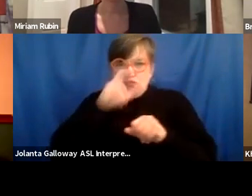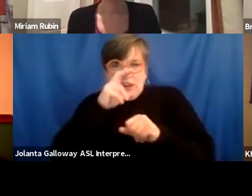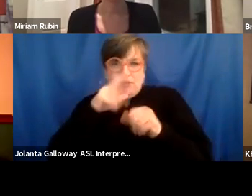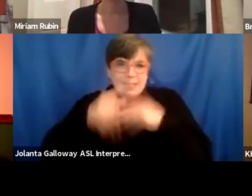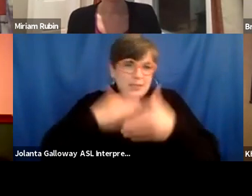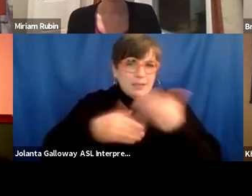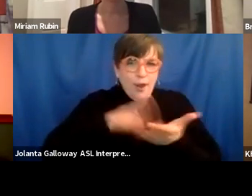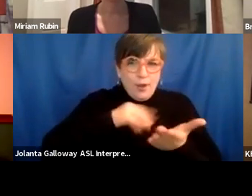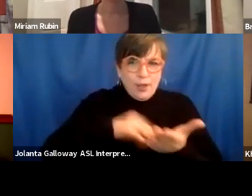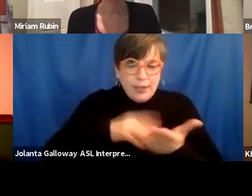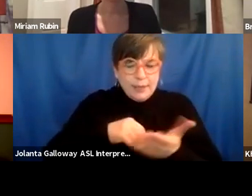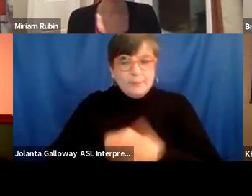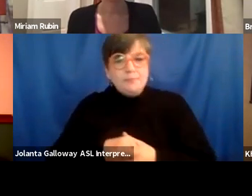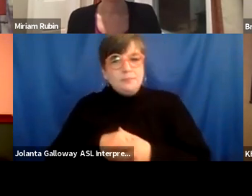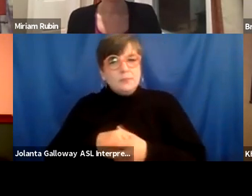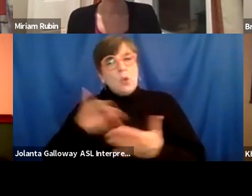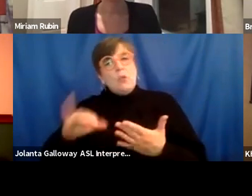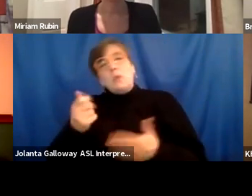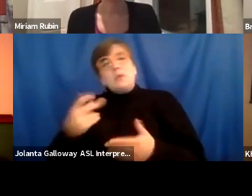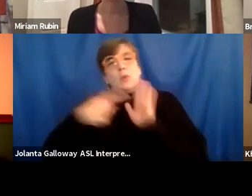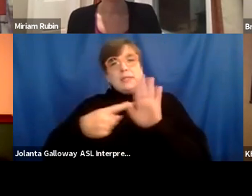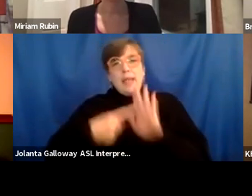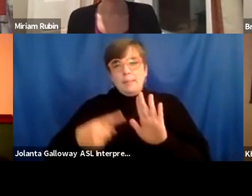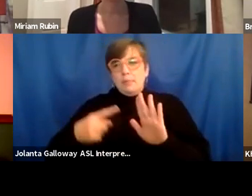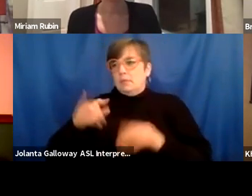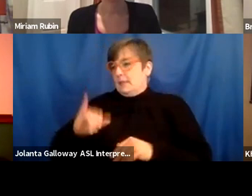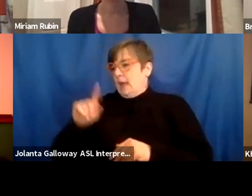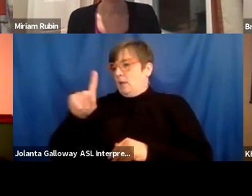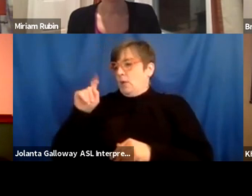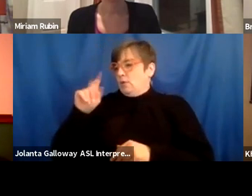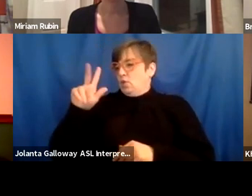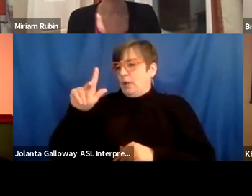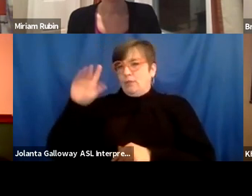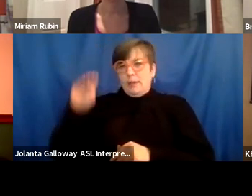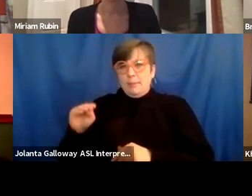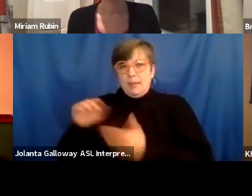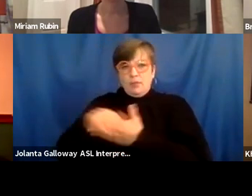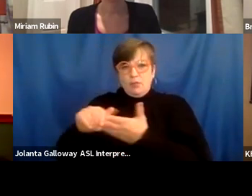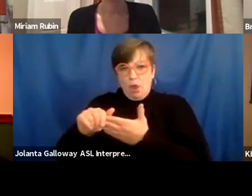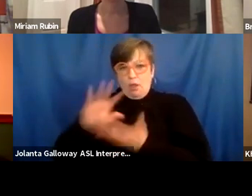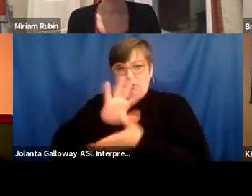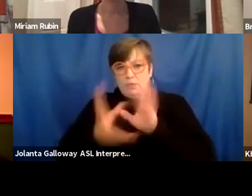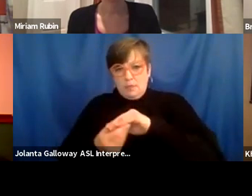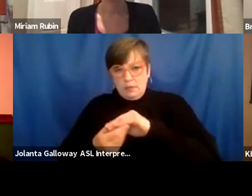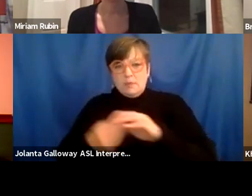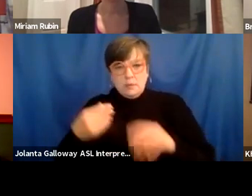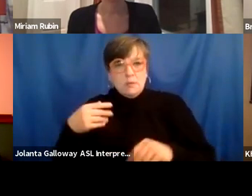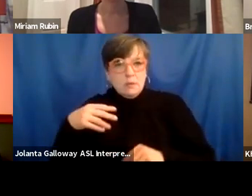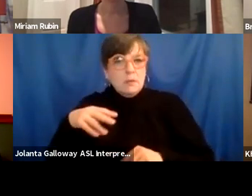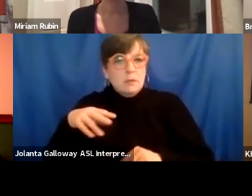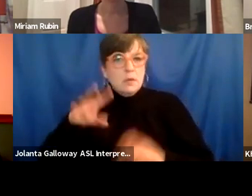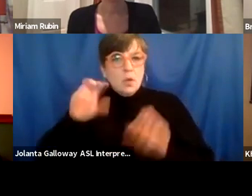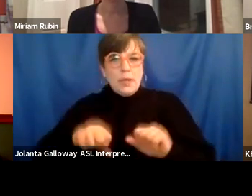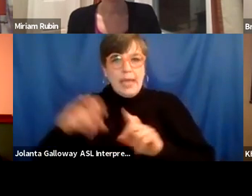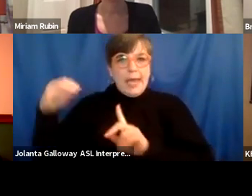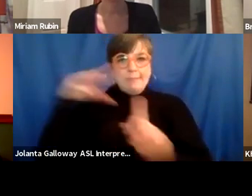those are some ways that we'll be able to use some of that $123 million to spawn new innovation at